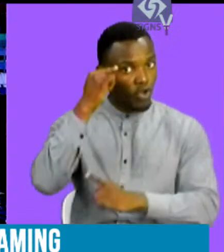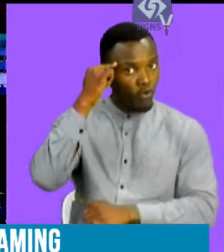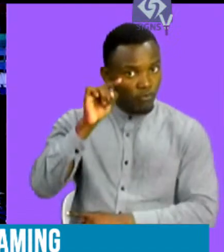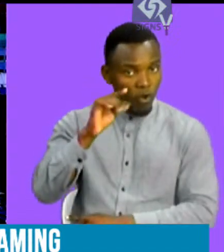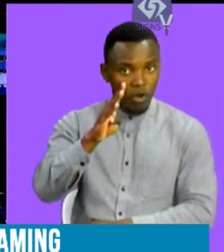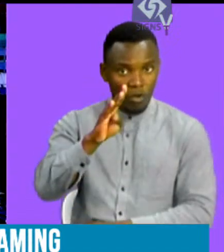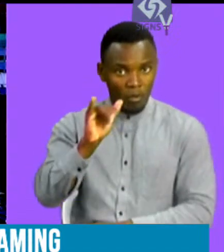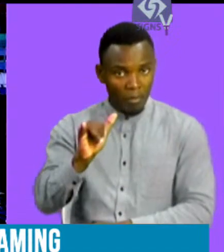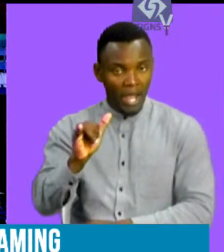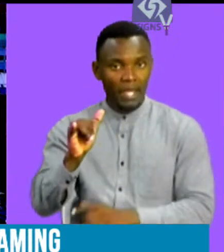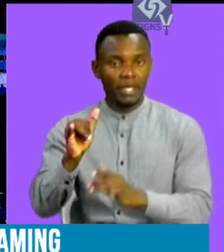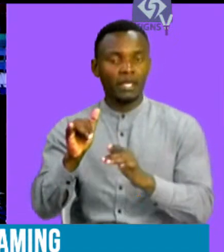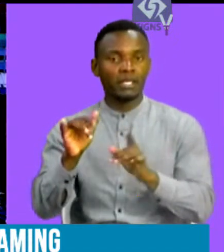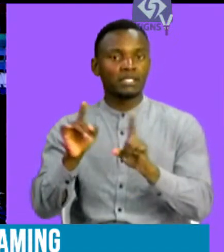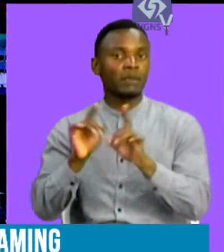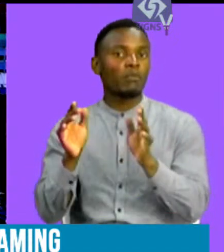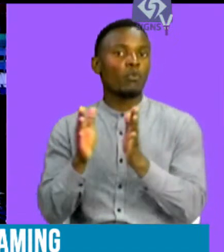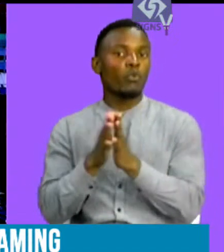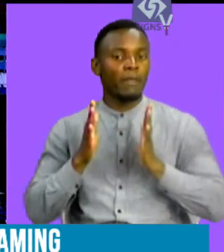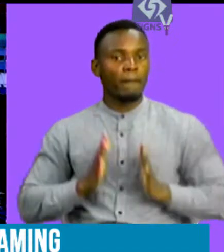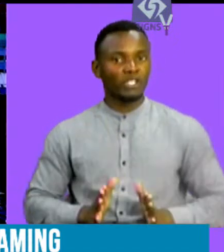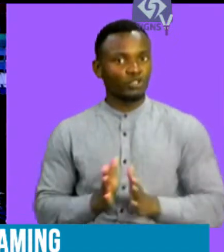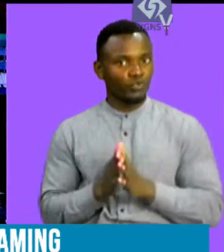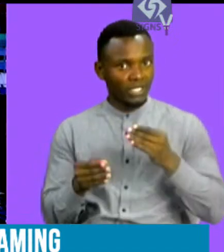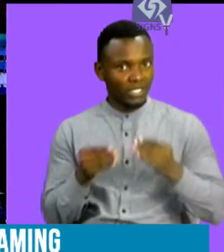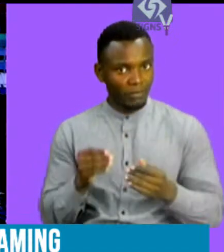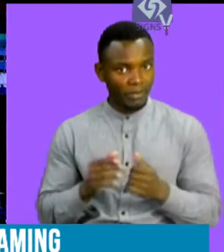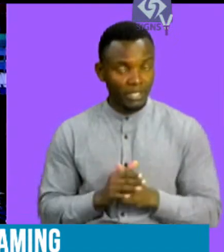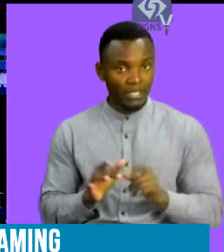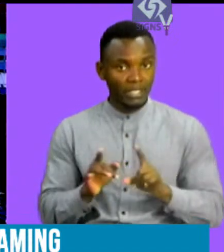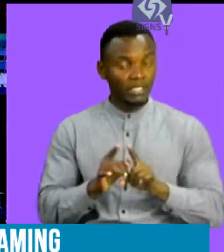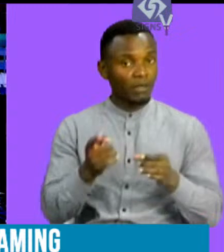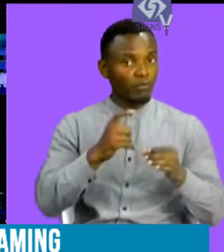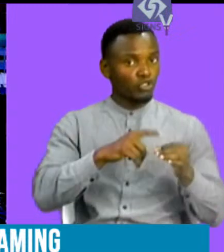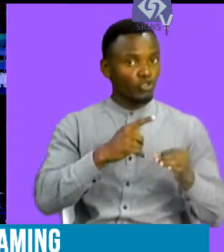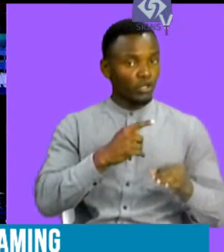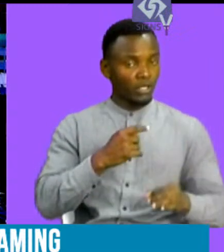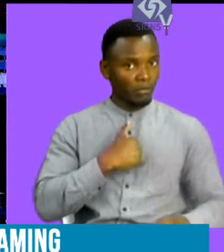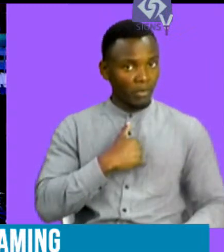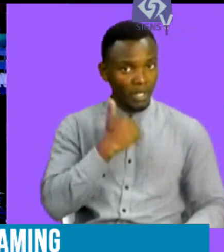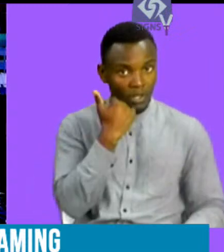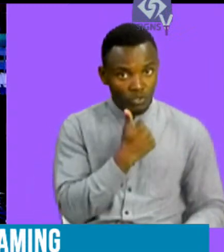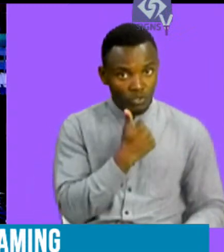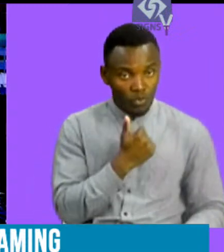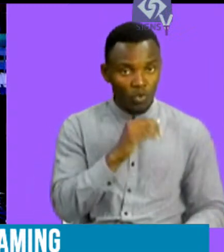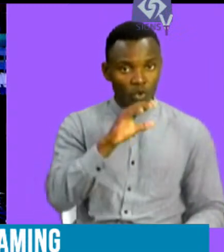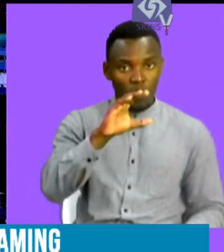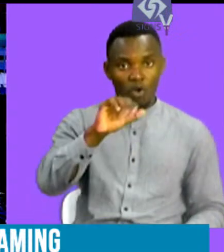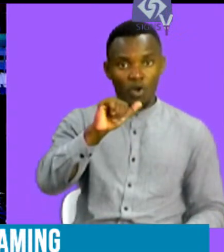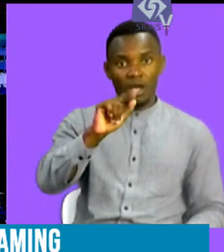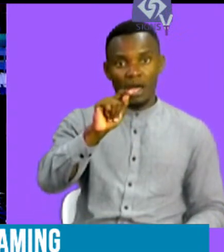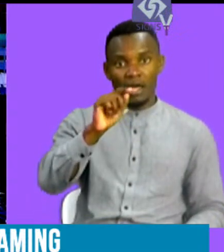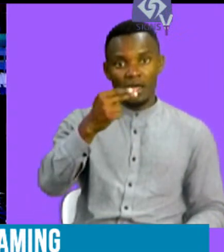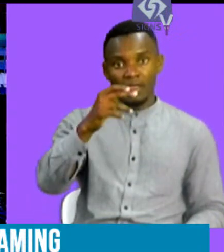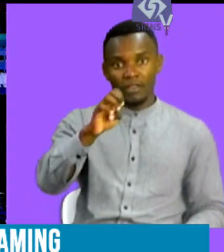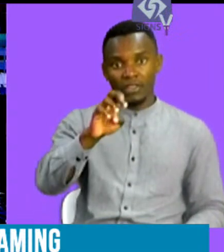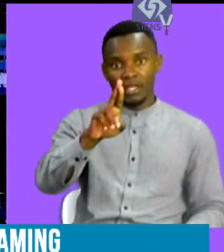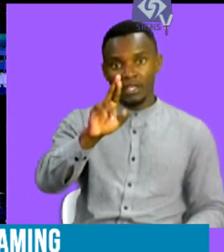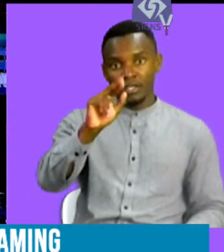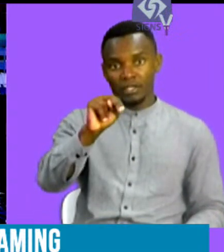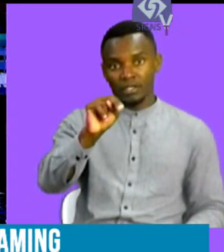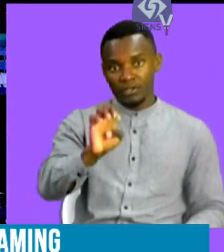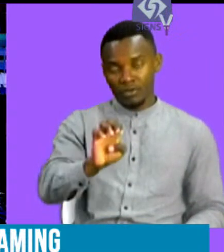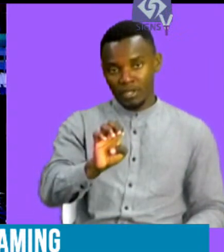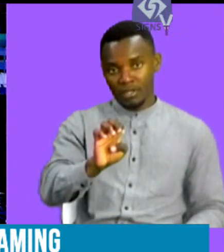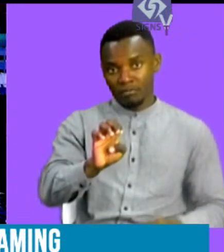with persons with disabilities. Joining me for the conversation this morning is Madam Catherine